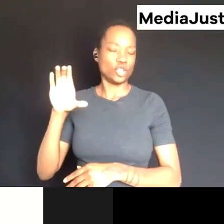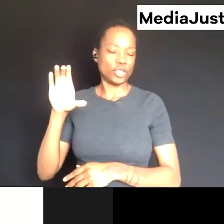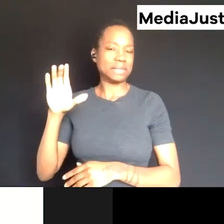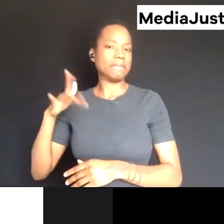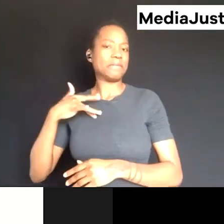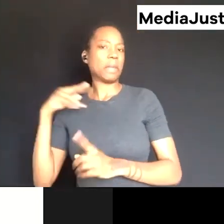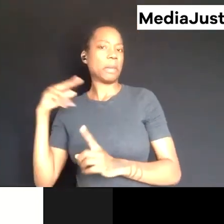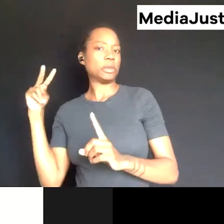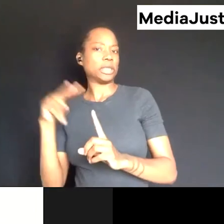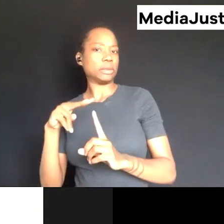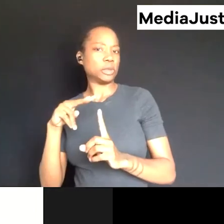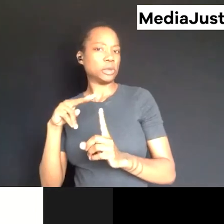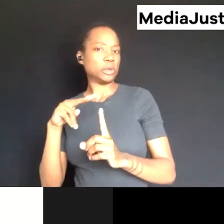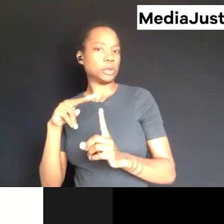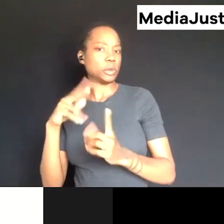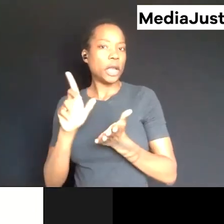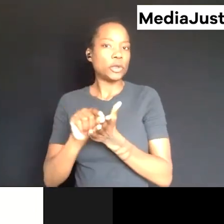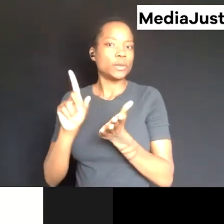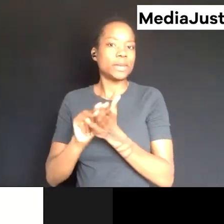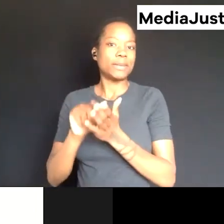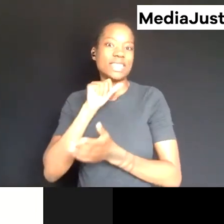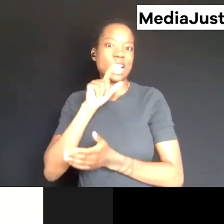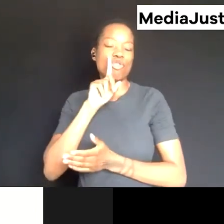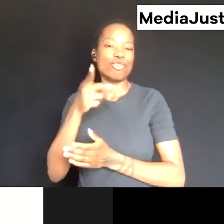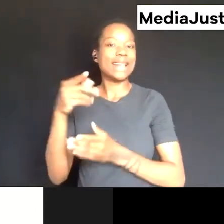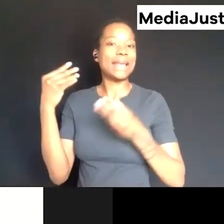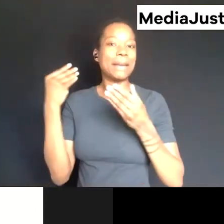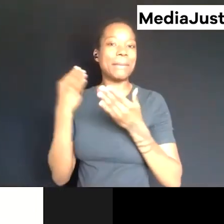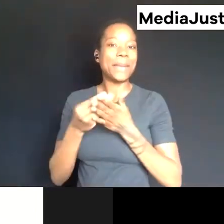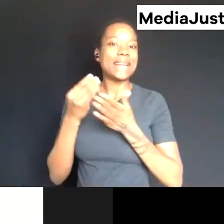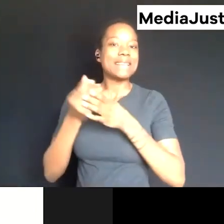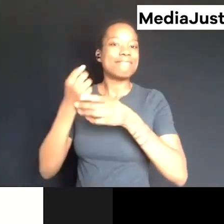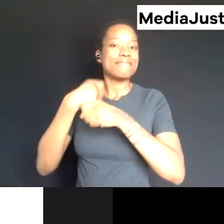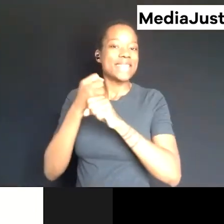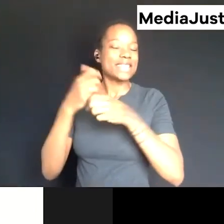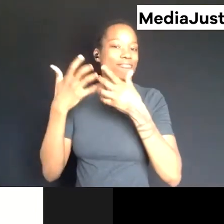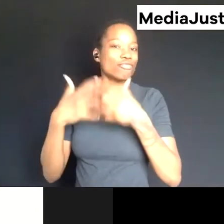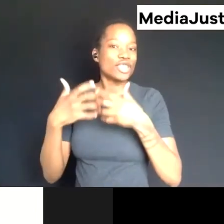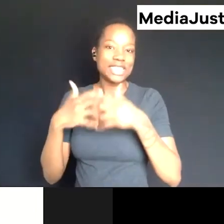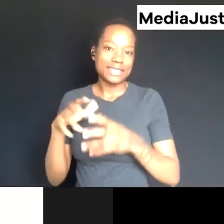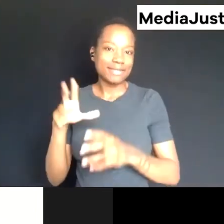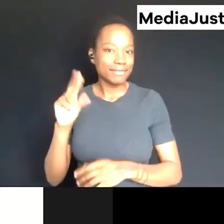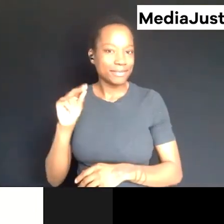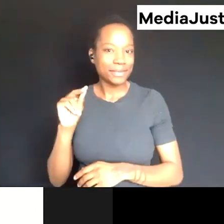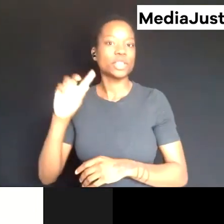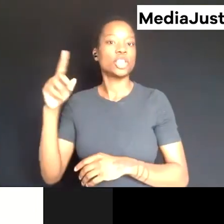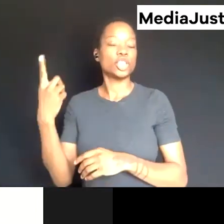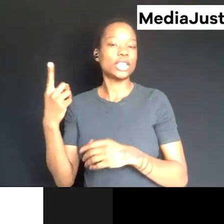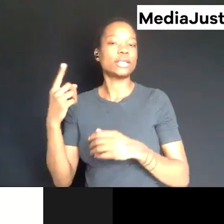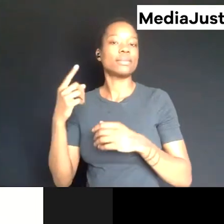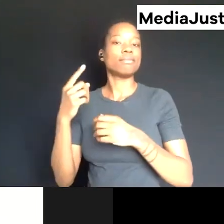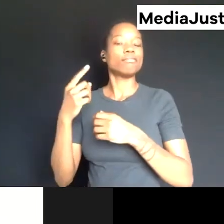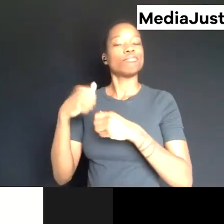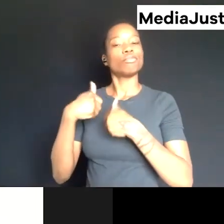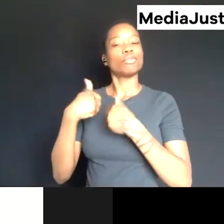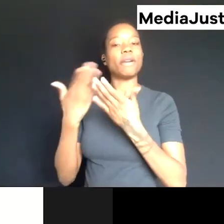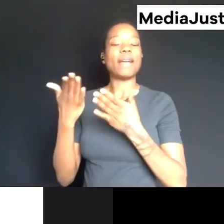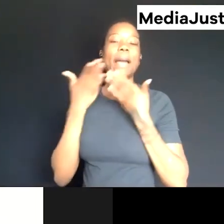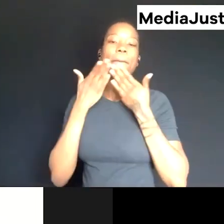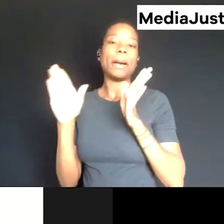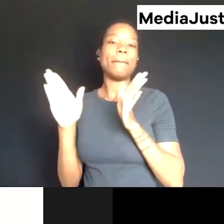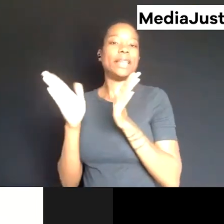this kind of like money-making machine. They were just like performing a public service. They were out there to document the news